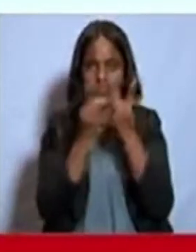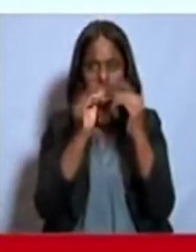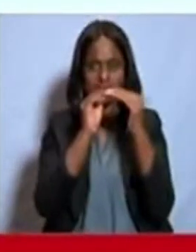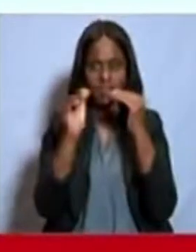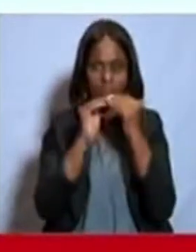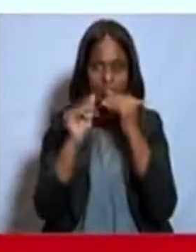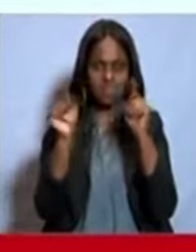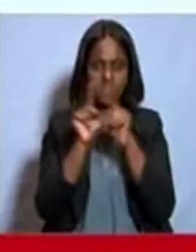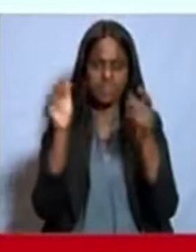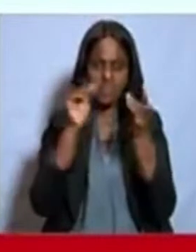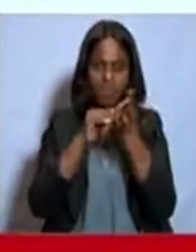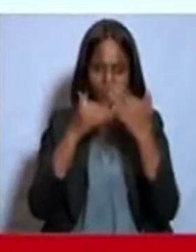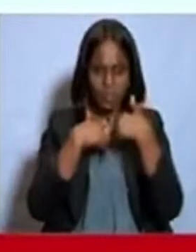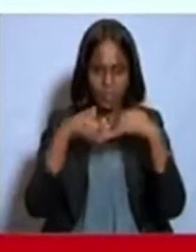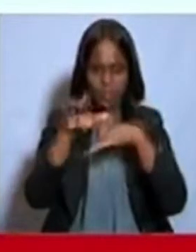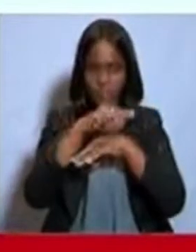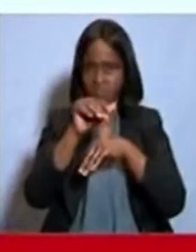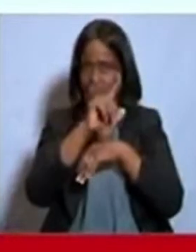and have over